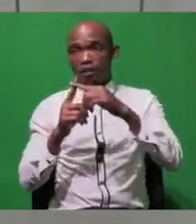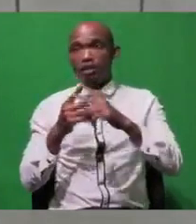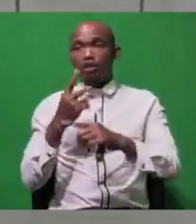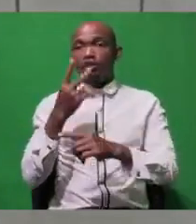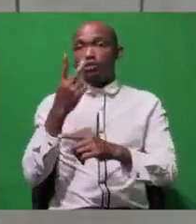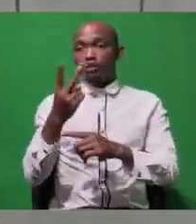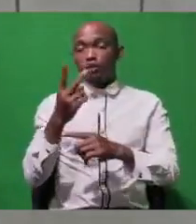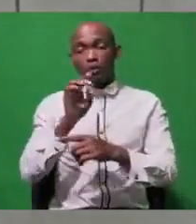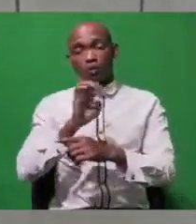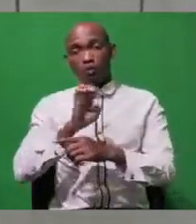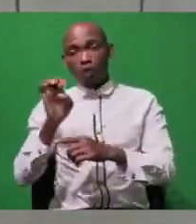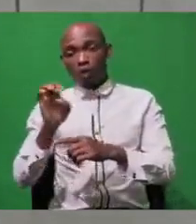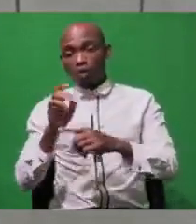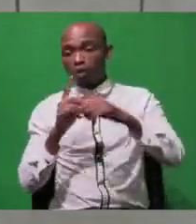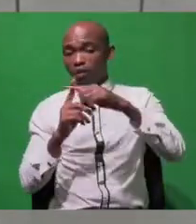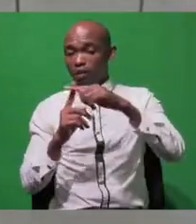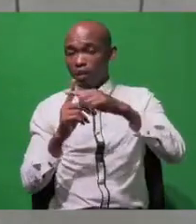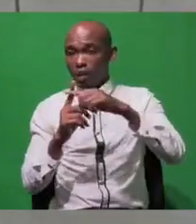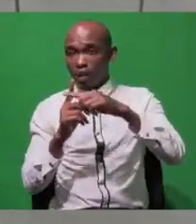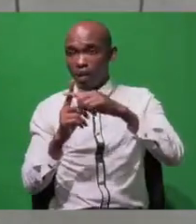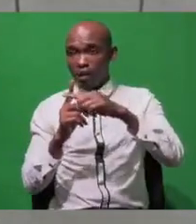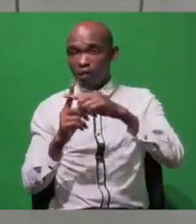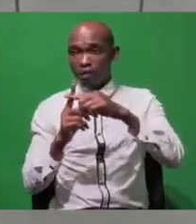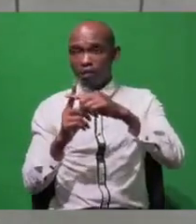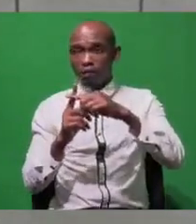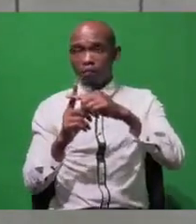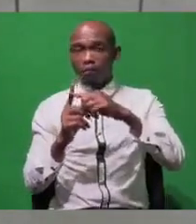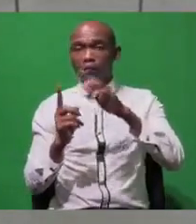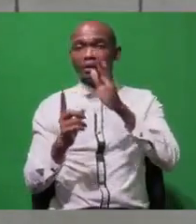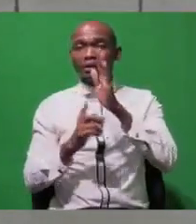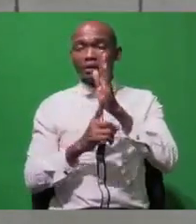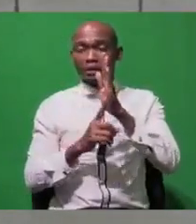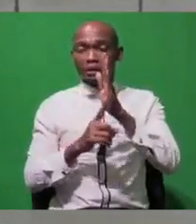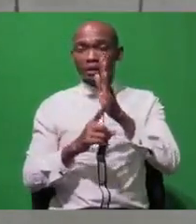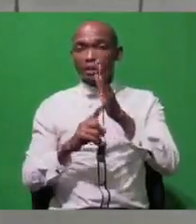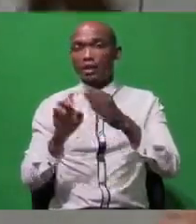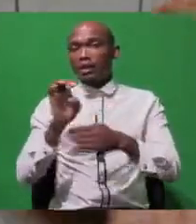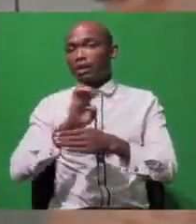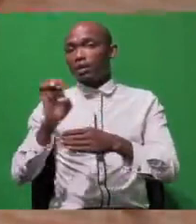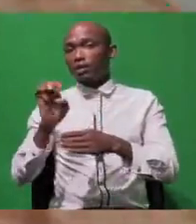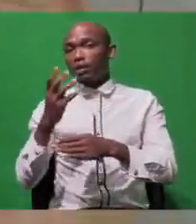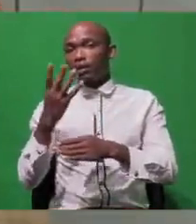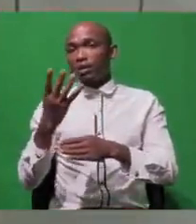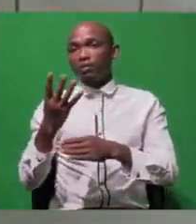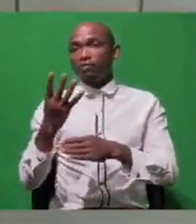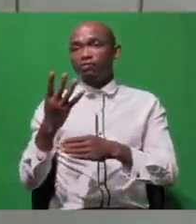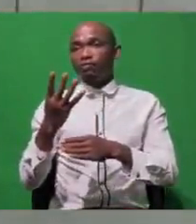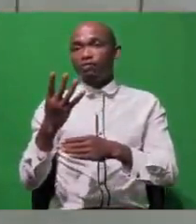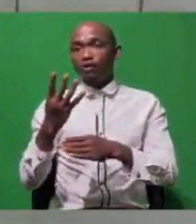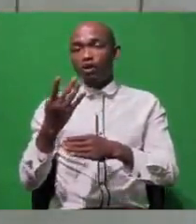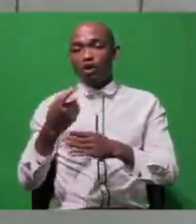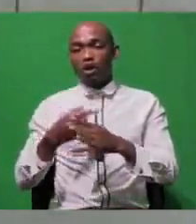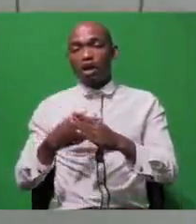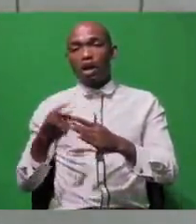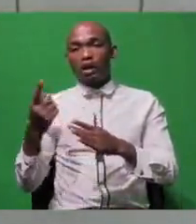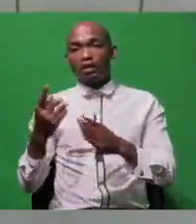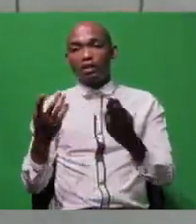4,695 and 2 and 6, you got